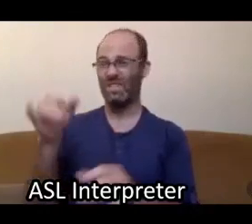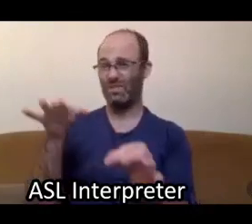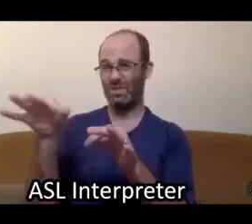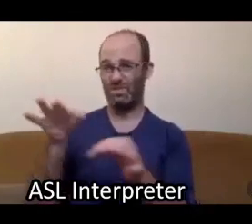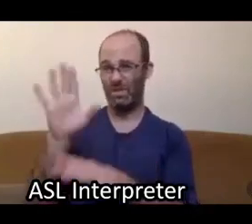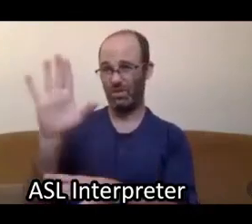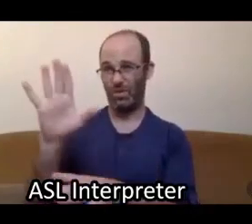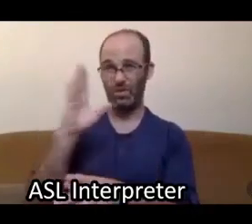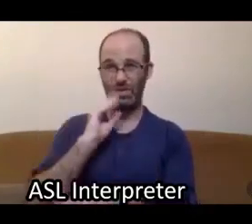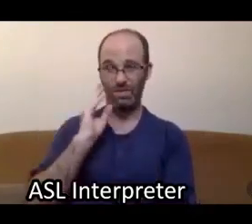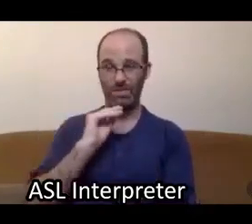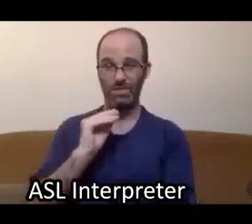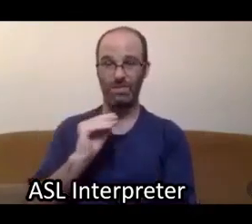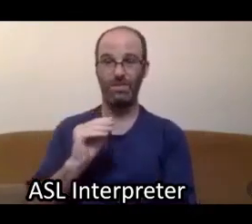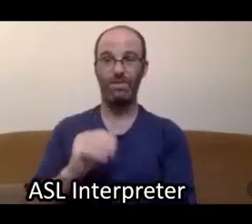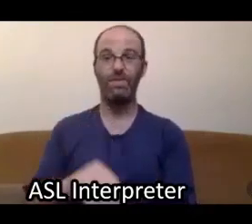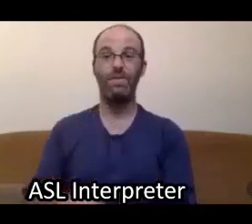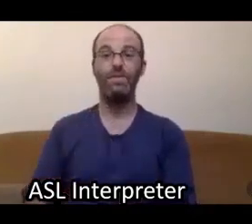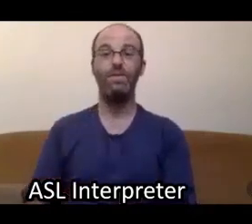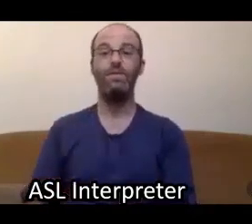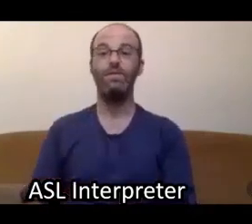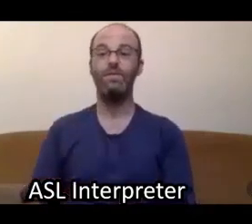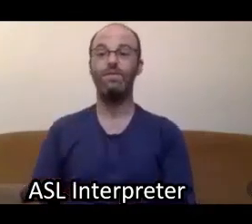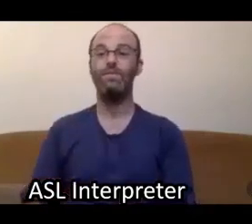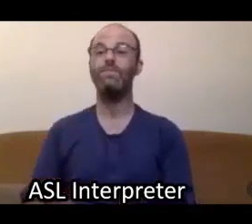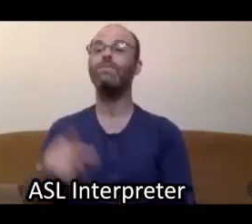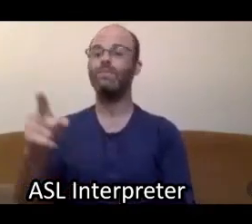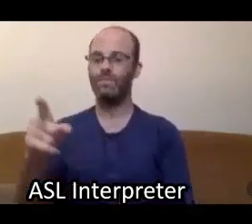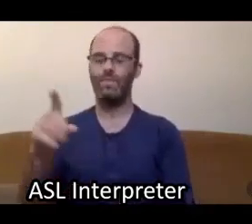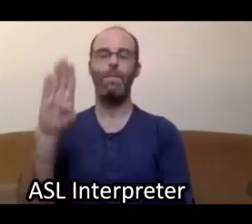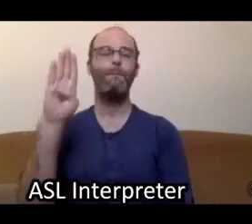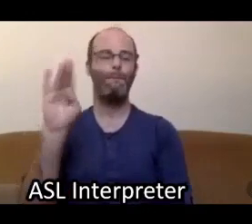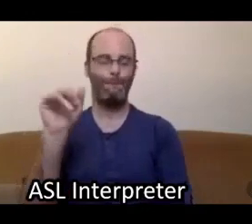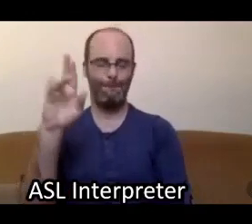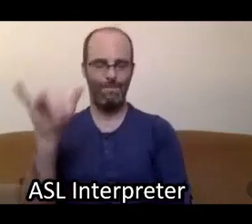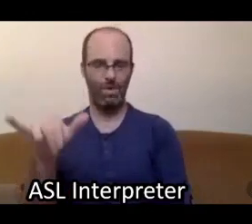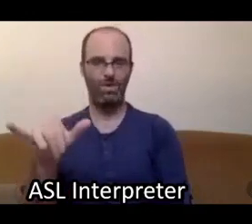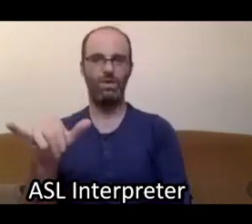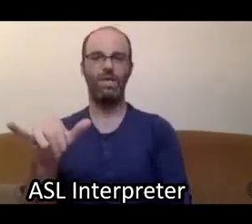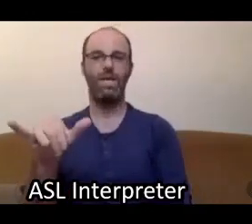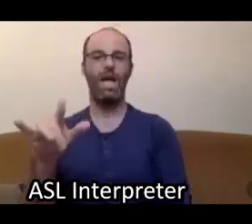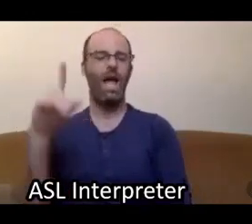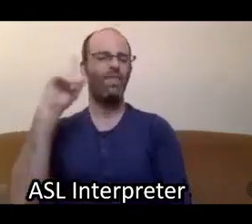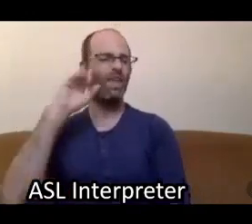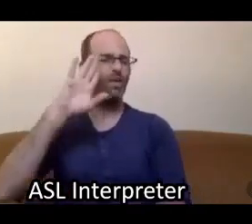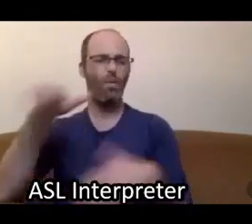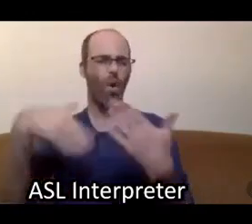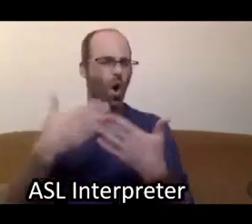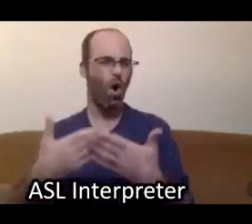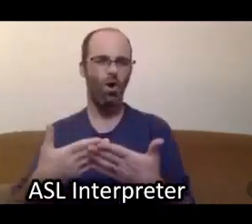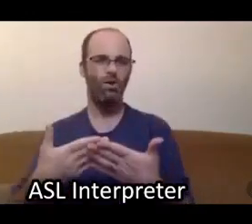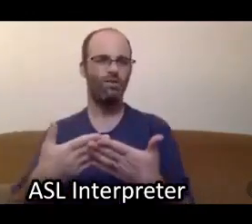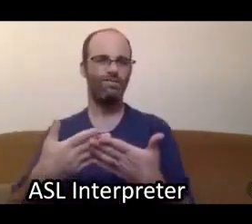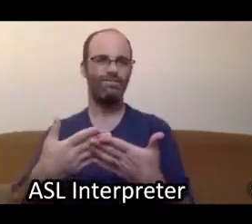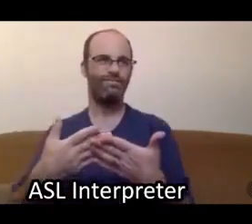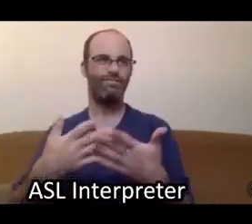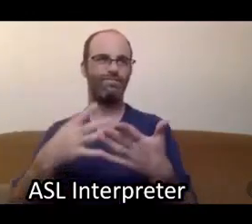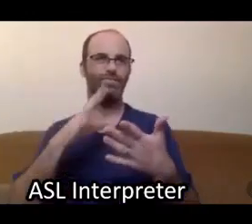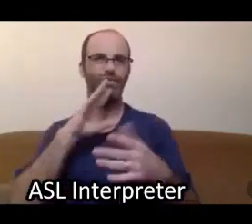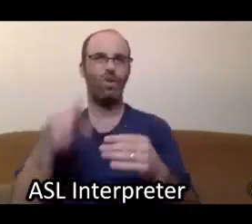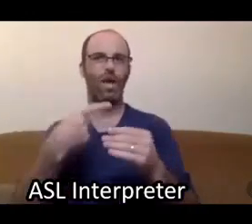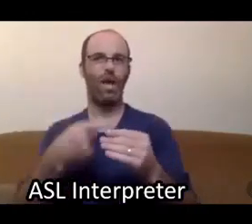I think what we're all talking about here is that there's real opportunity in a space